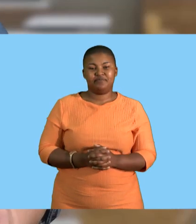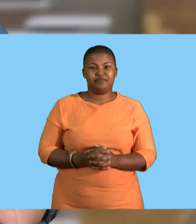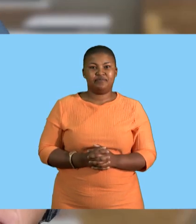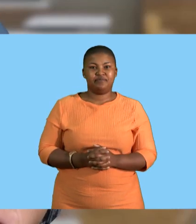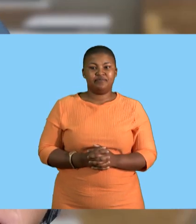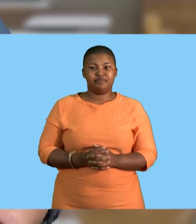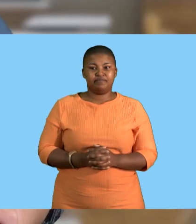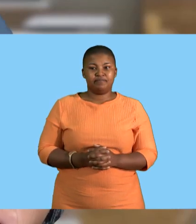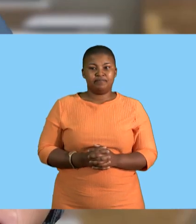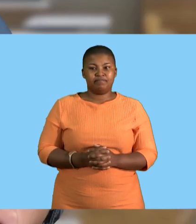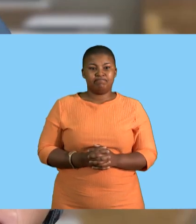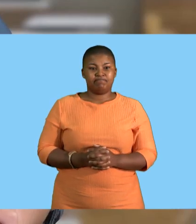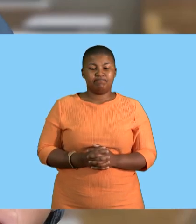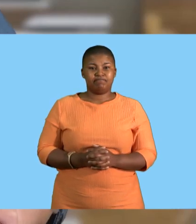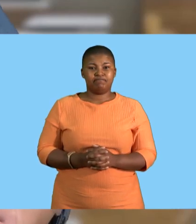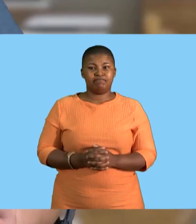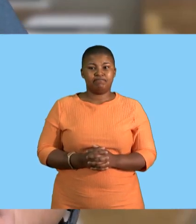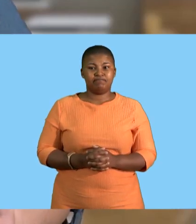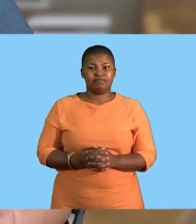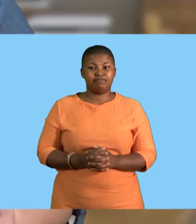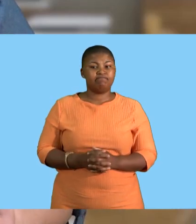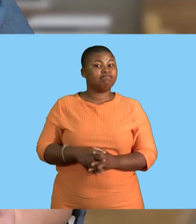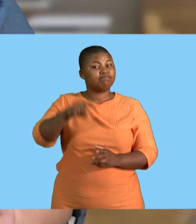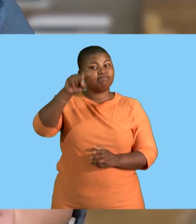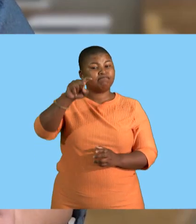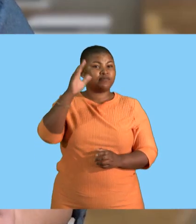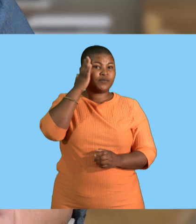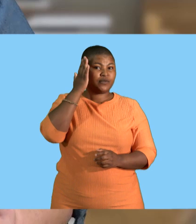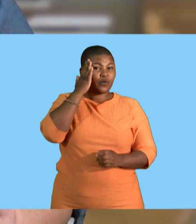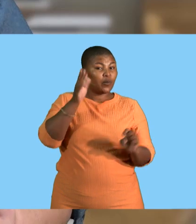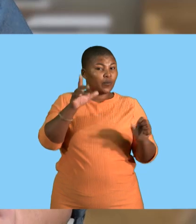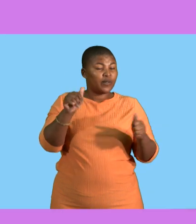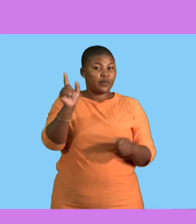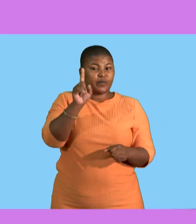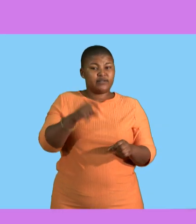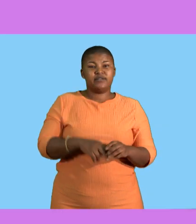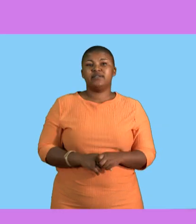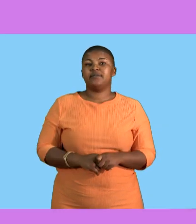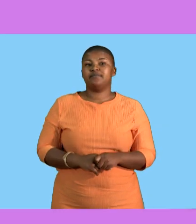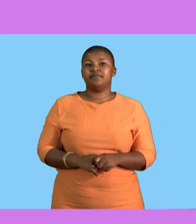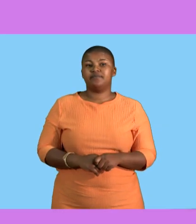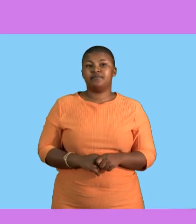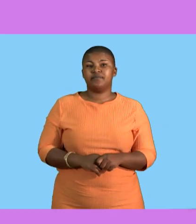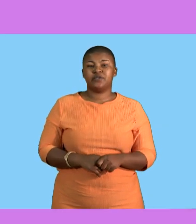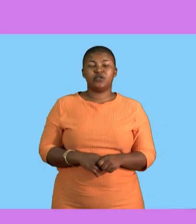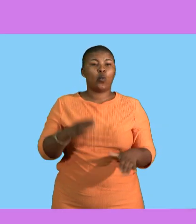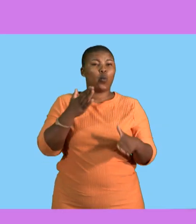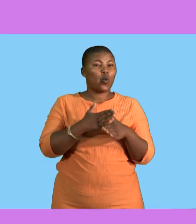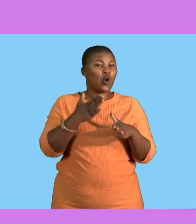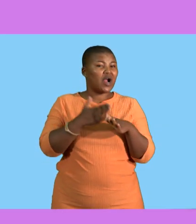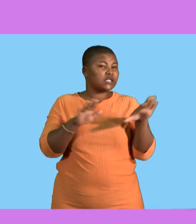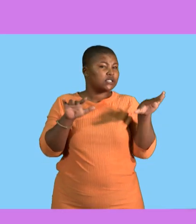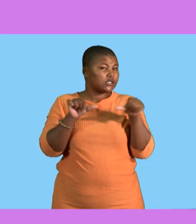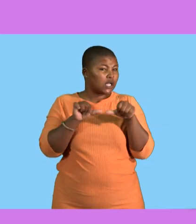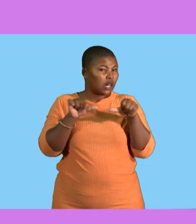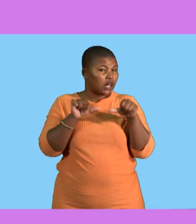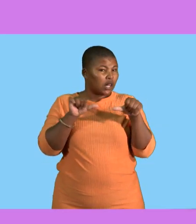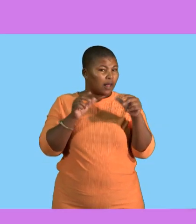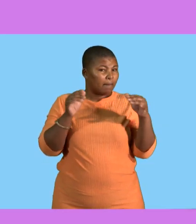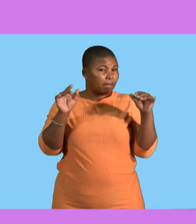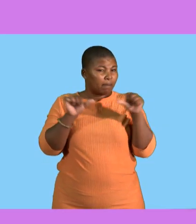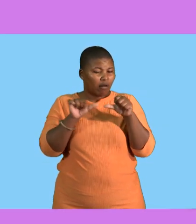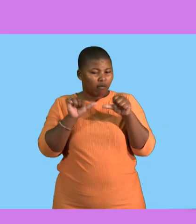what do you need to know? You need to know how to work with scale, interpret and follow compass directions